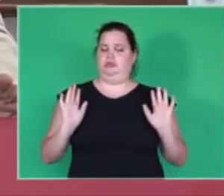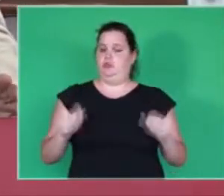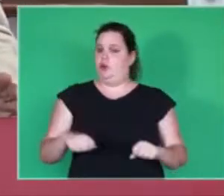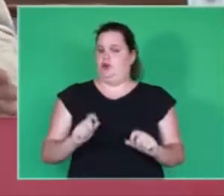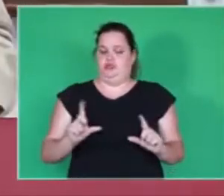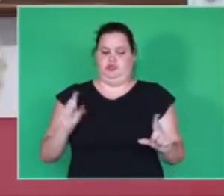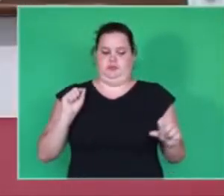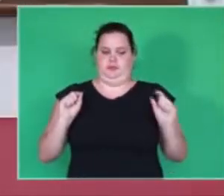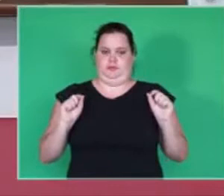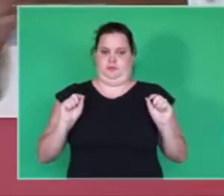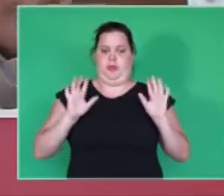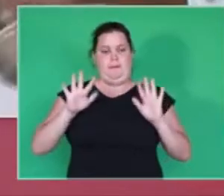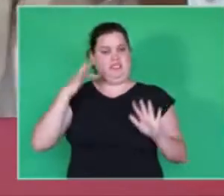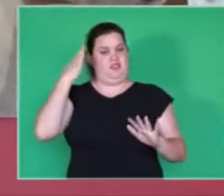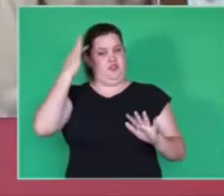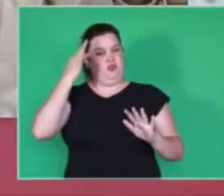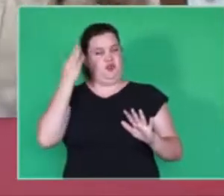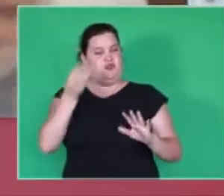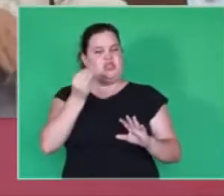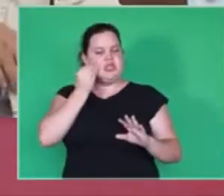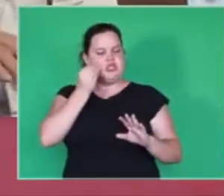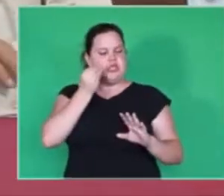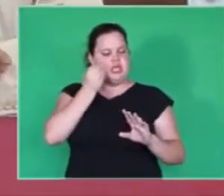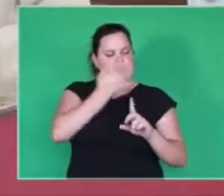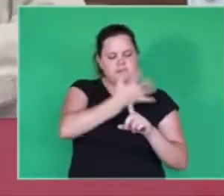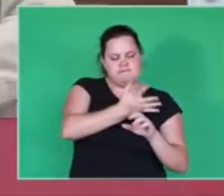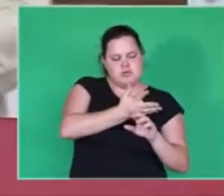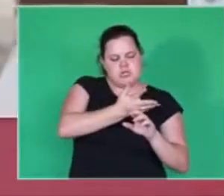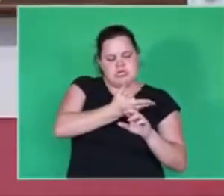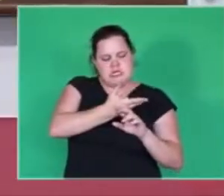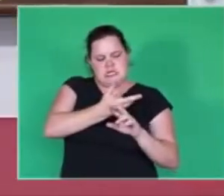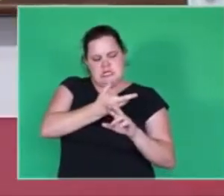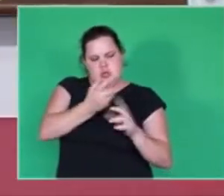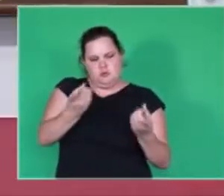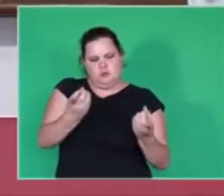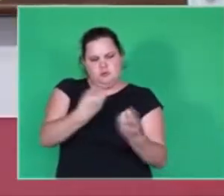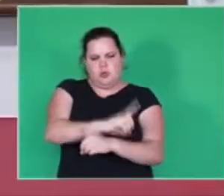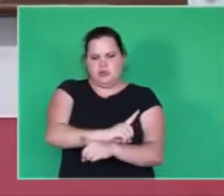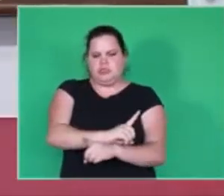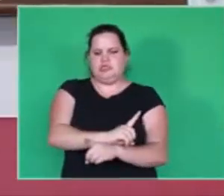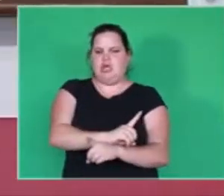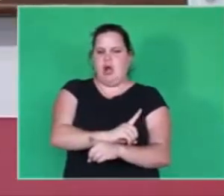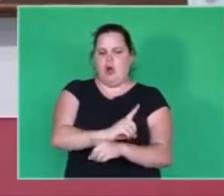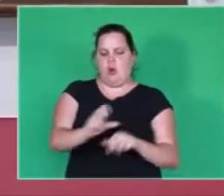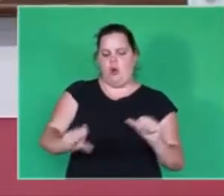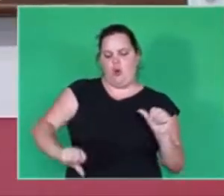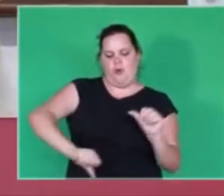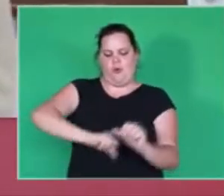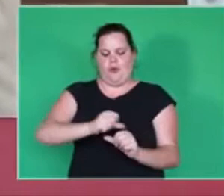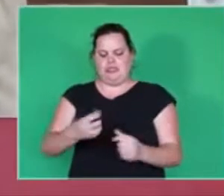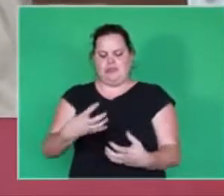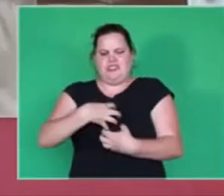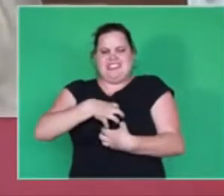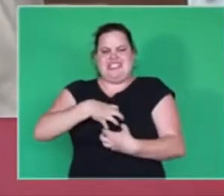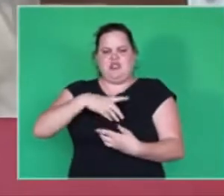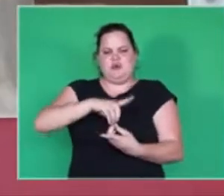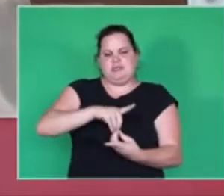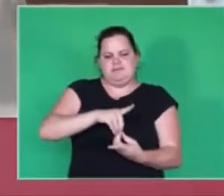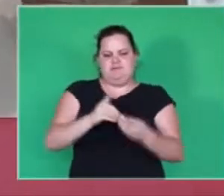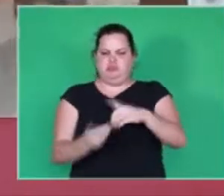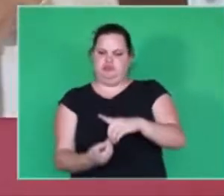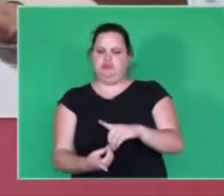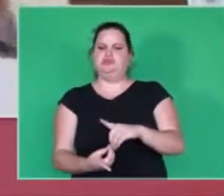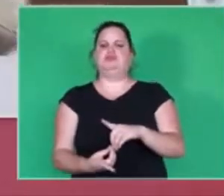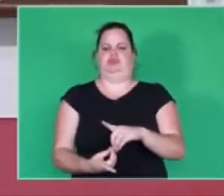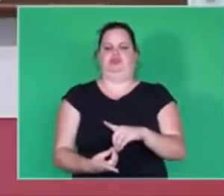the meaning of things. There it's the human side. All that is used in philosophy,